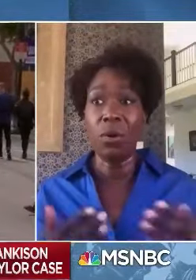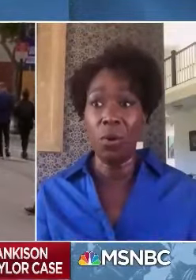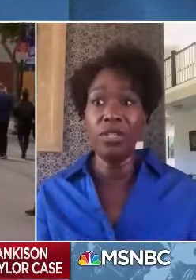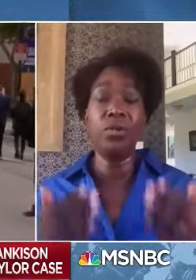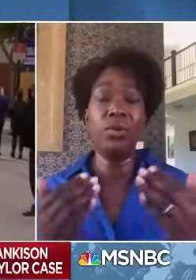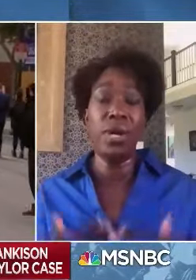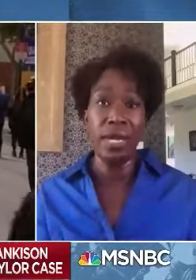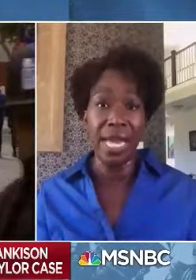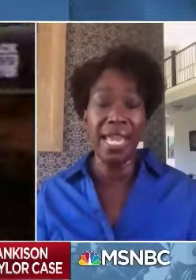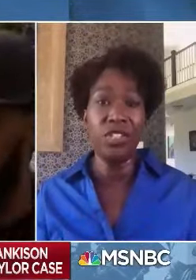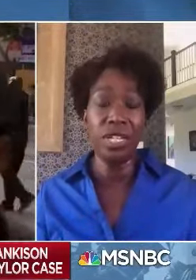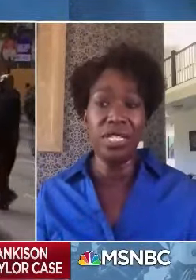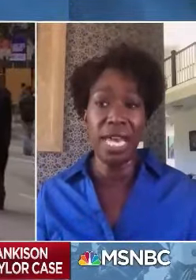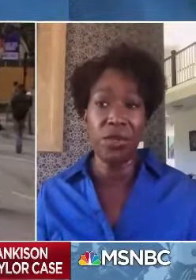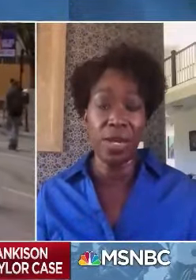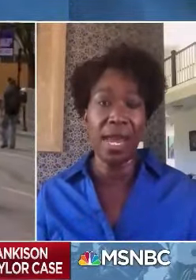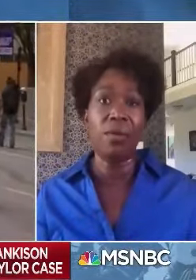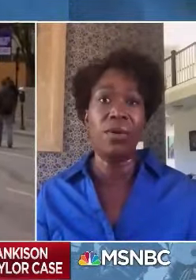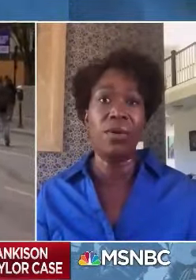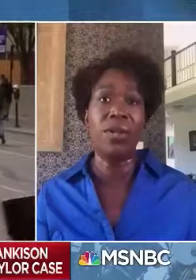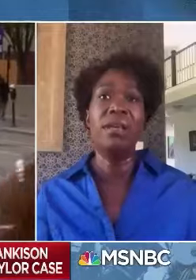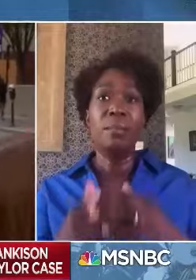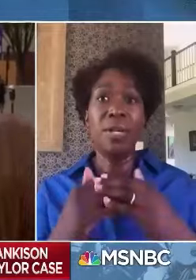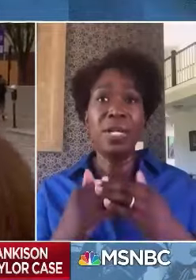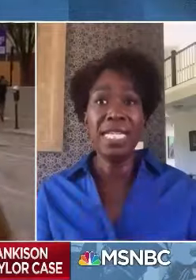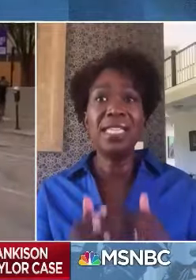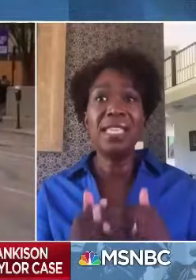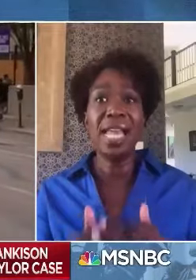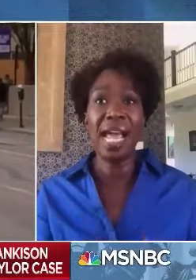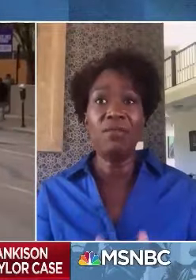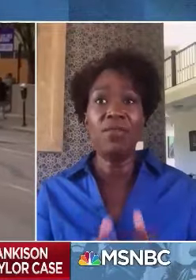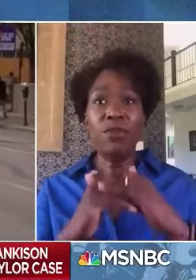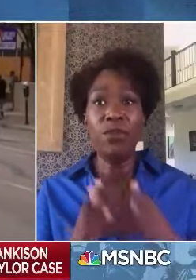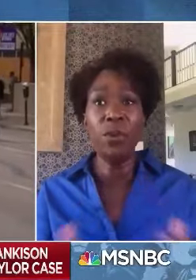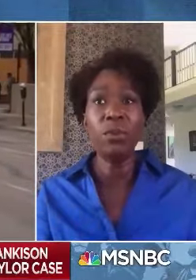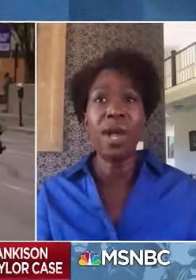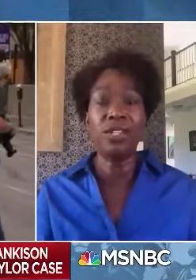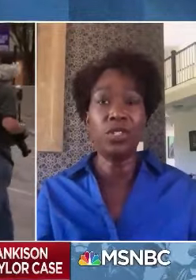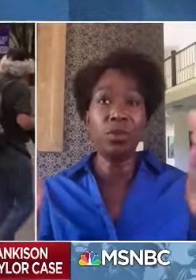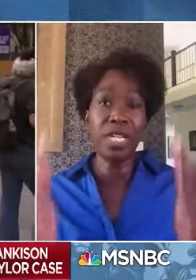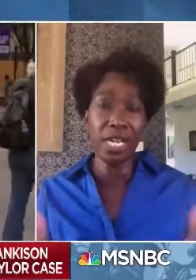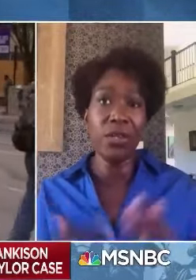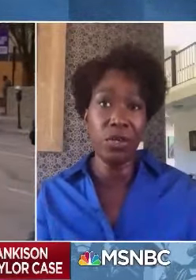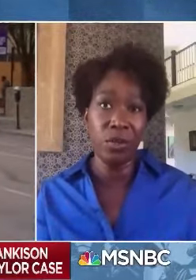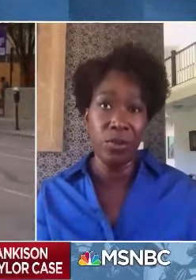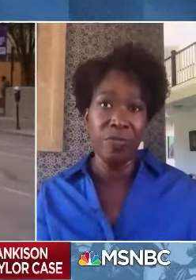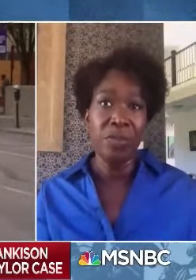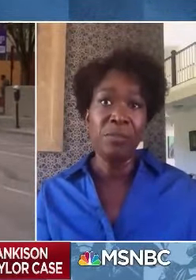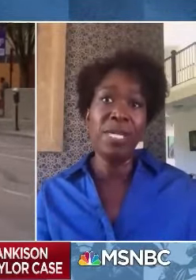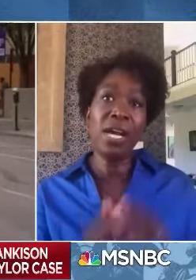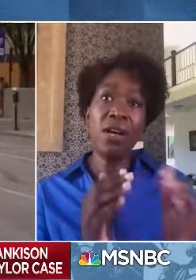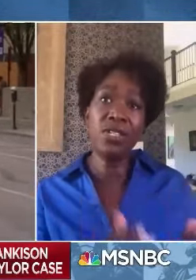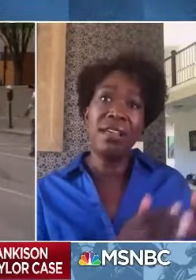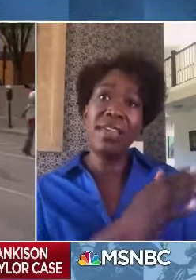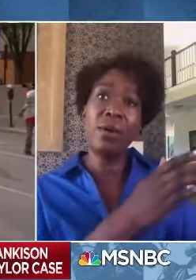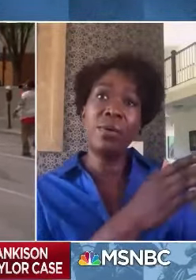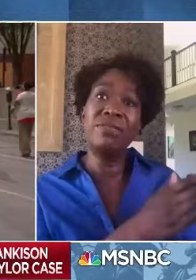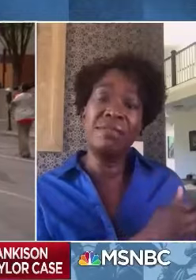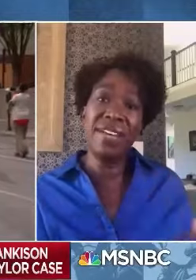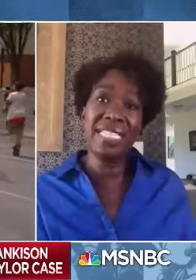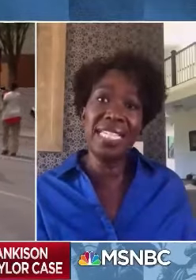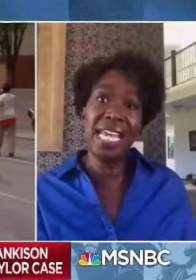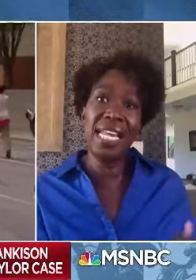indictment, according to AG Daniel Cameron. Police then have the full right to kill you because they